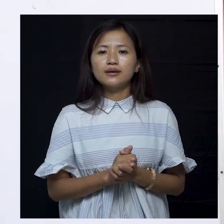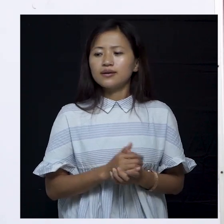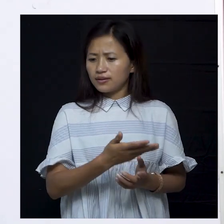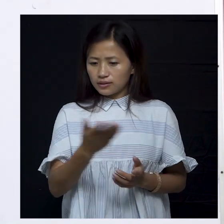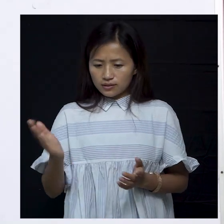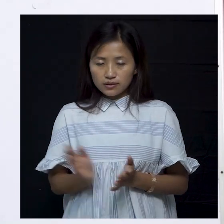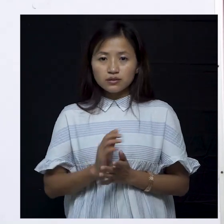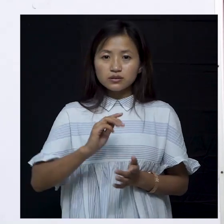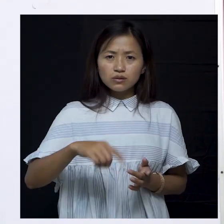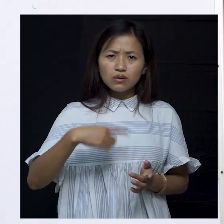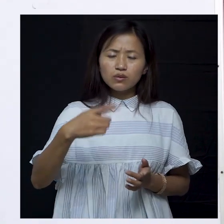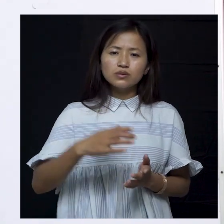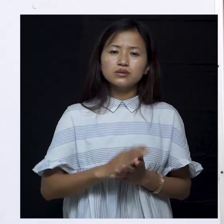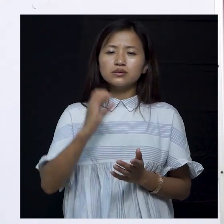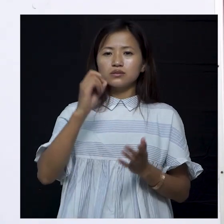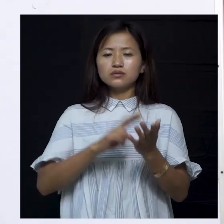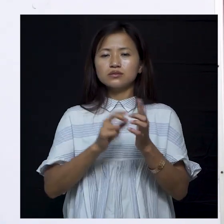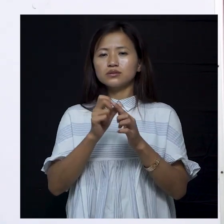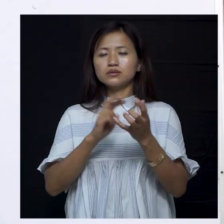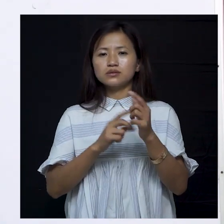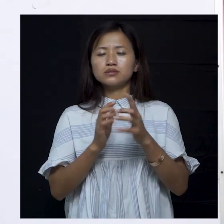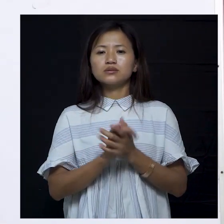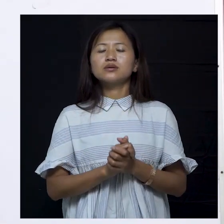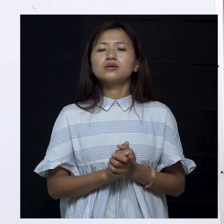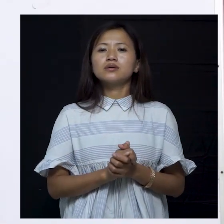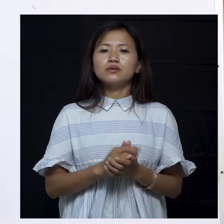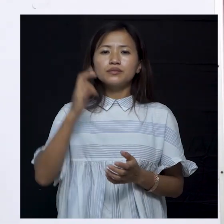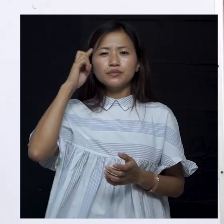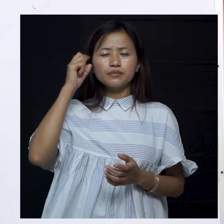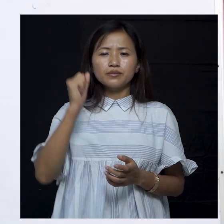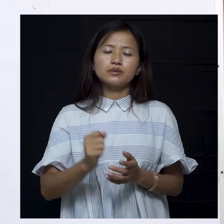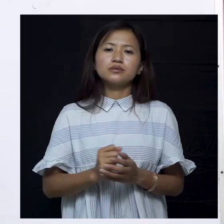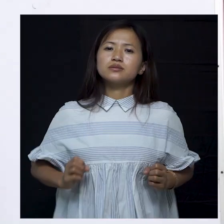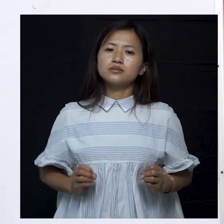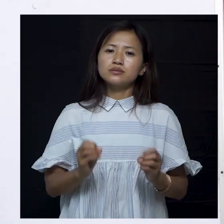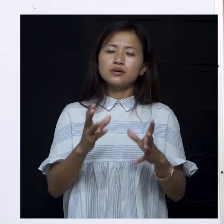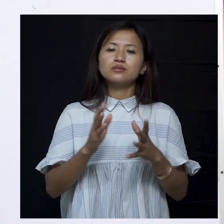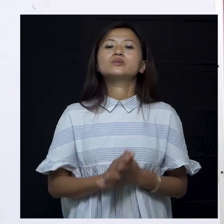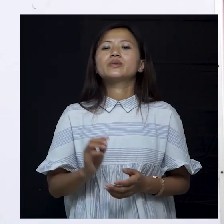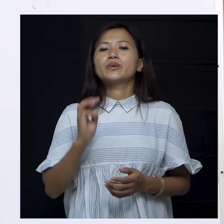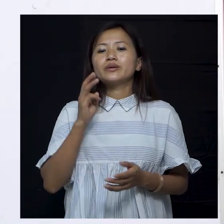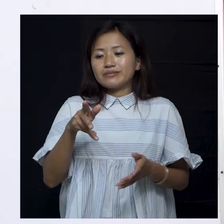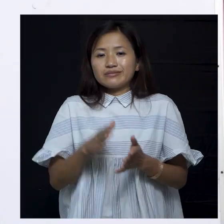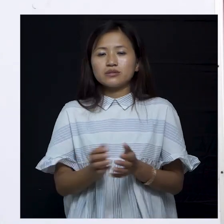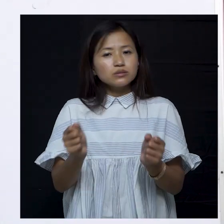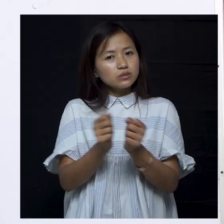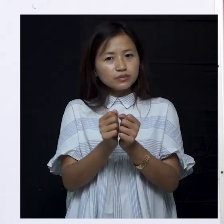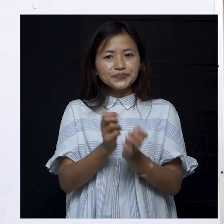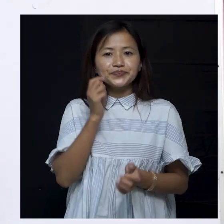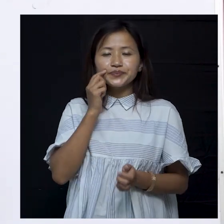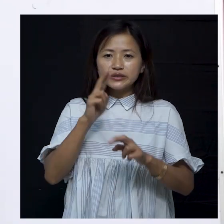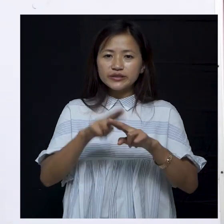There is always a condition for something, and remember that it starts with if. If you